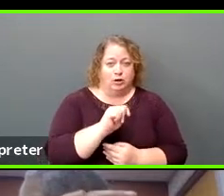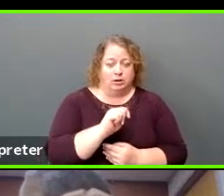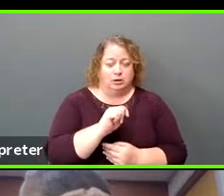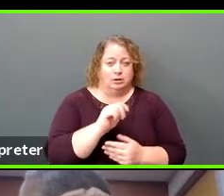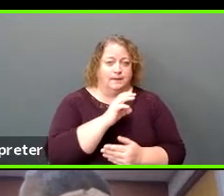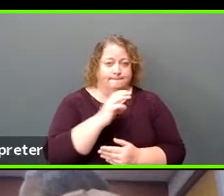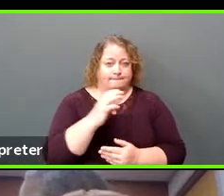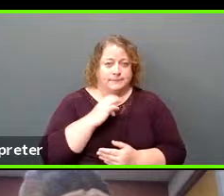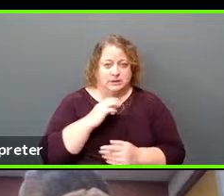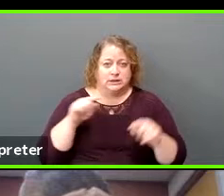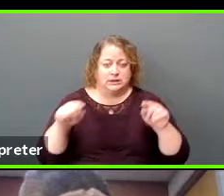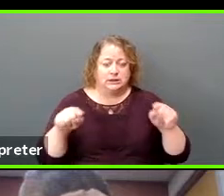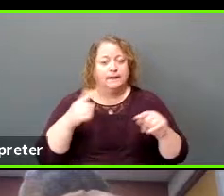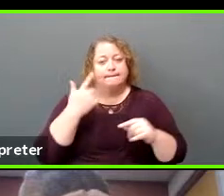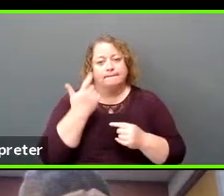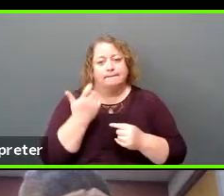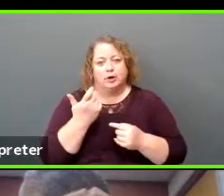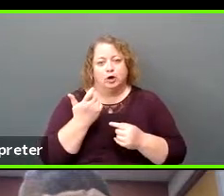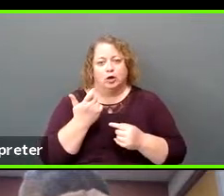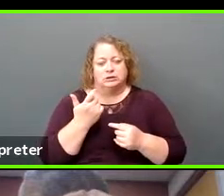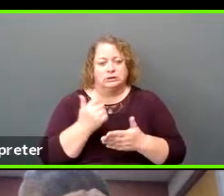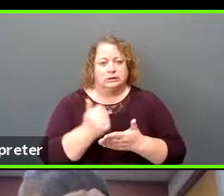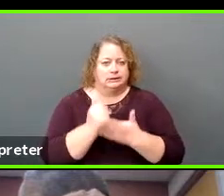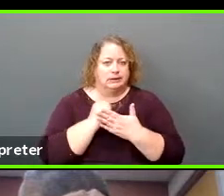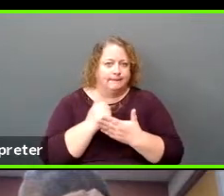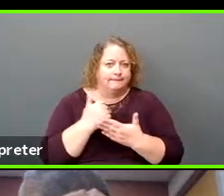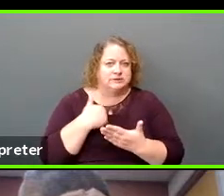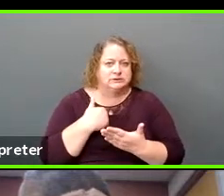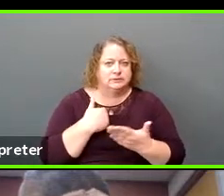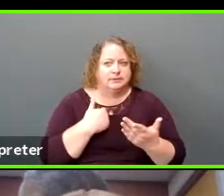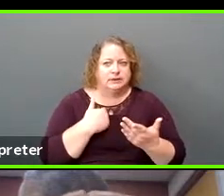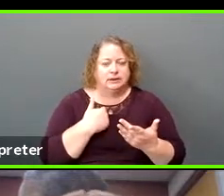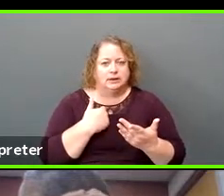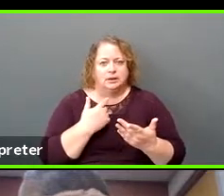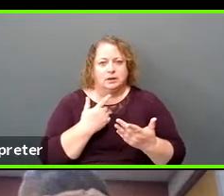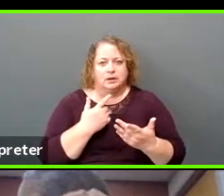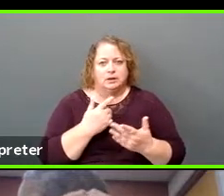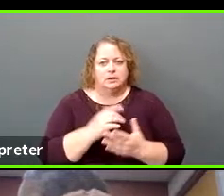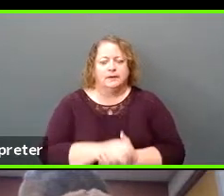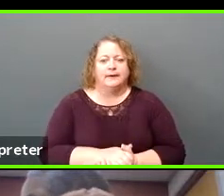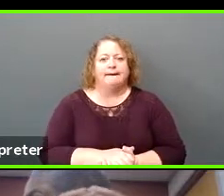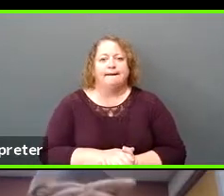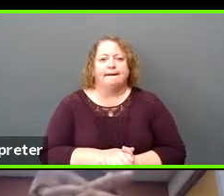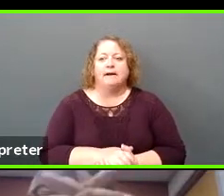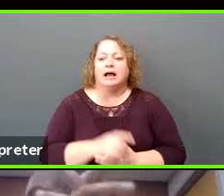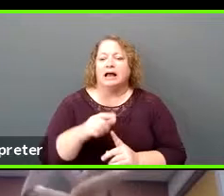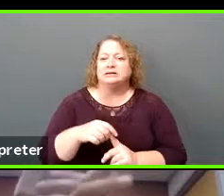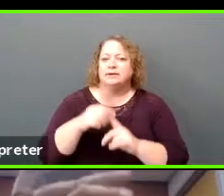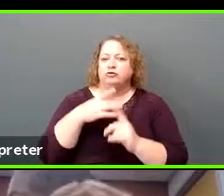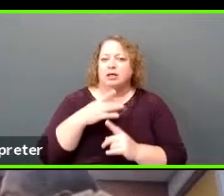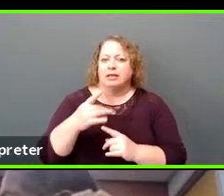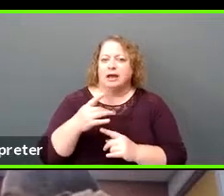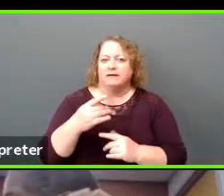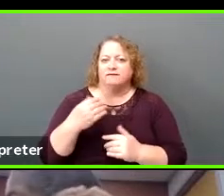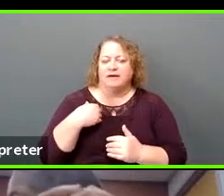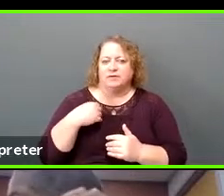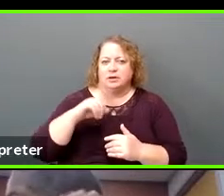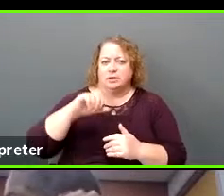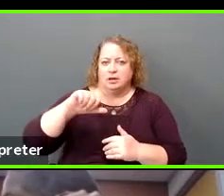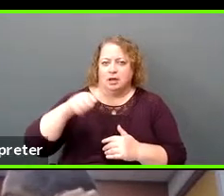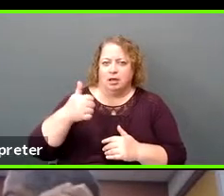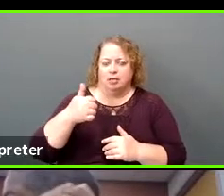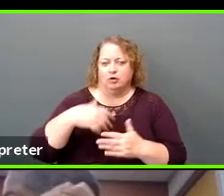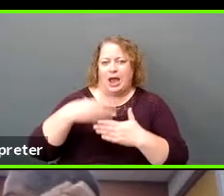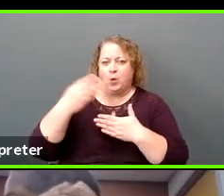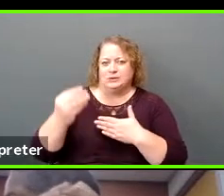because it really kind of gives me direction where the board is feeling things Well, are. I especially like the idea of also having outsiders on